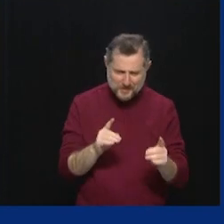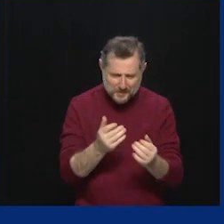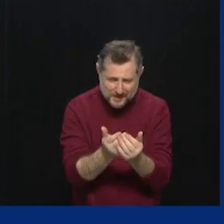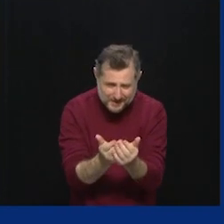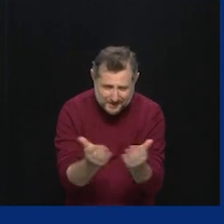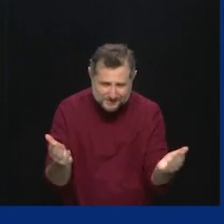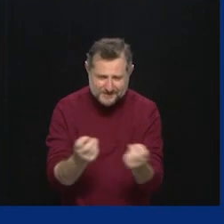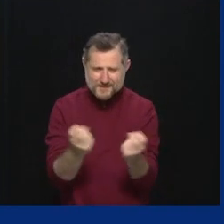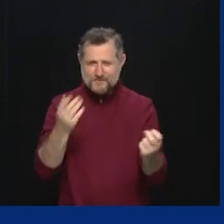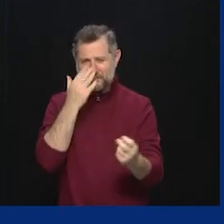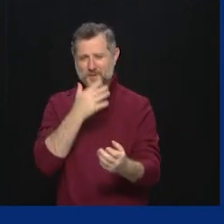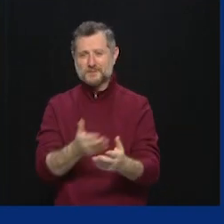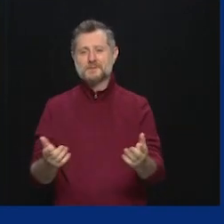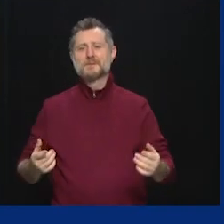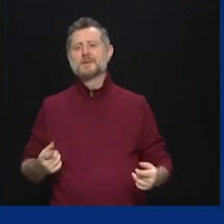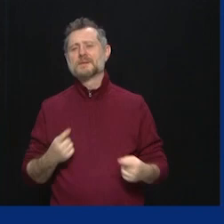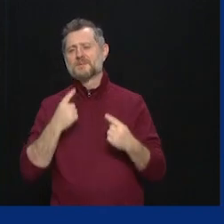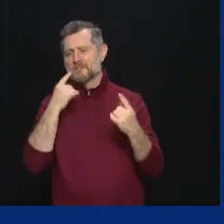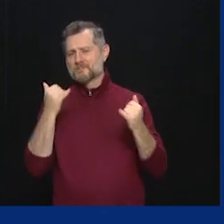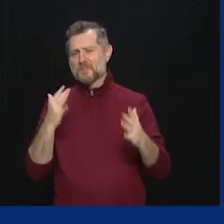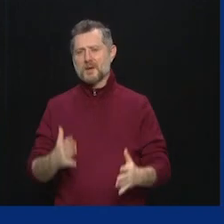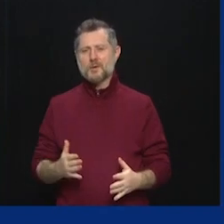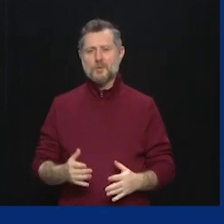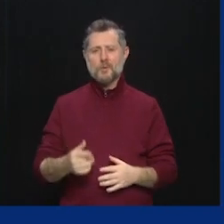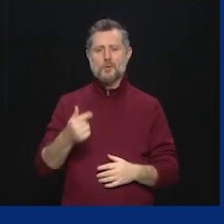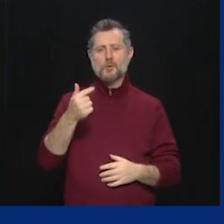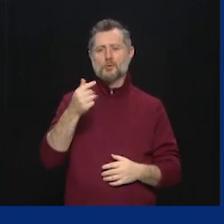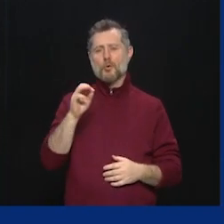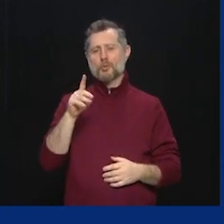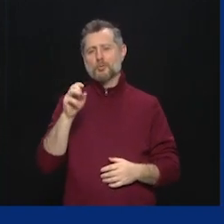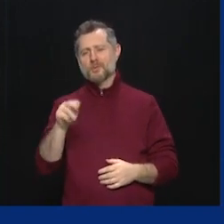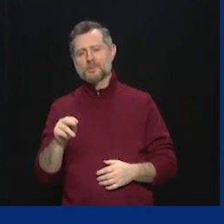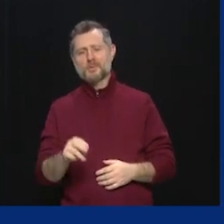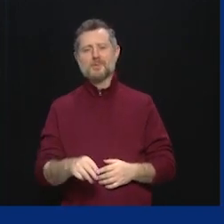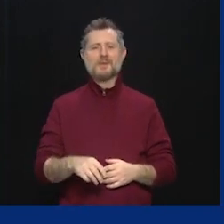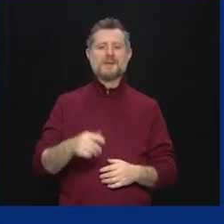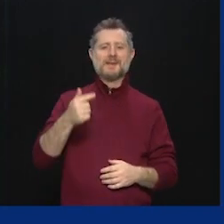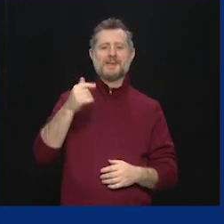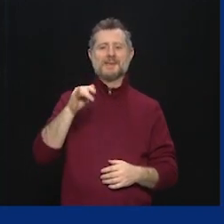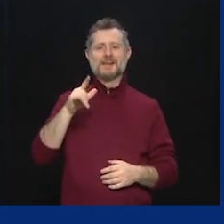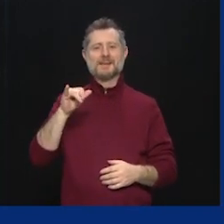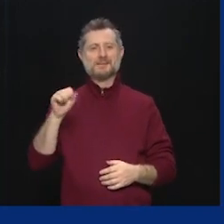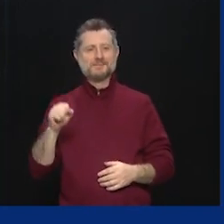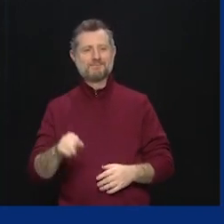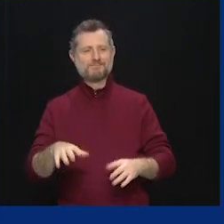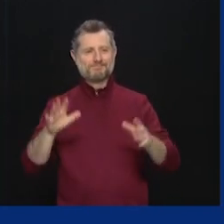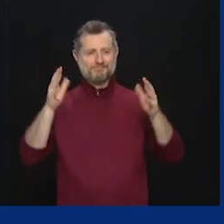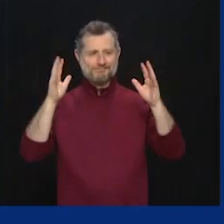Butch Goring, Clark Gillies, Bobby Nystrom, and Captain Denny Potvin. Stand up, guys, come on.